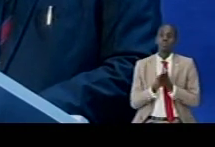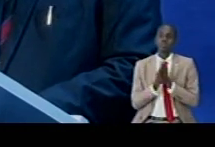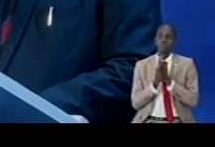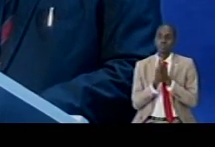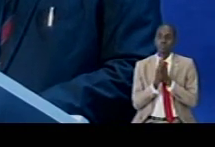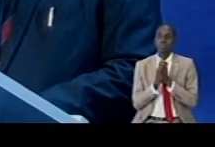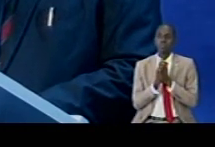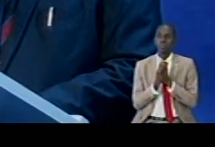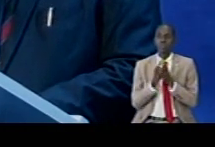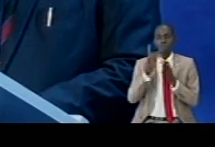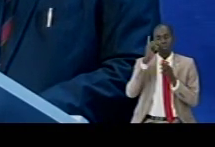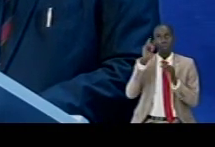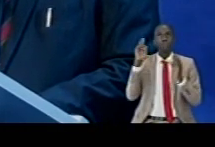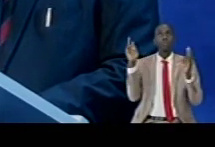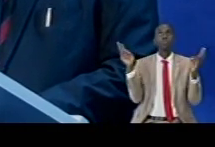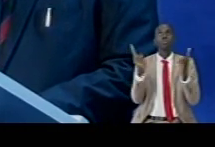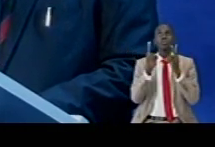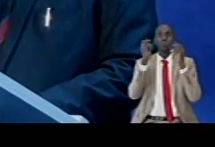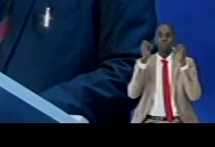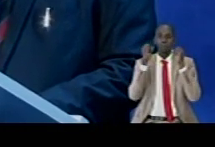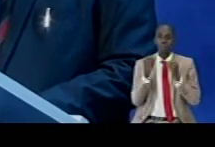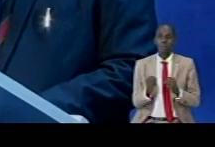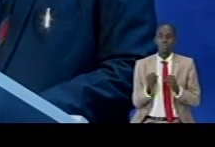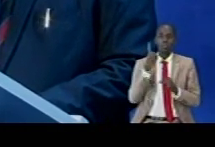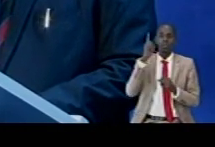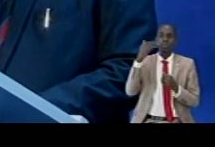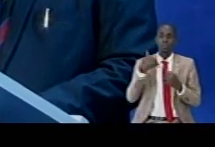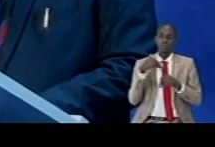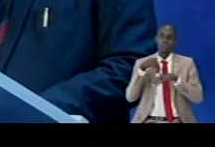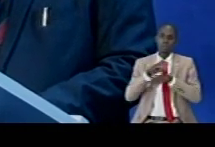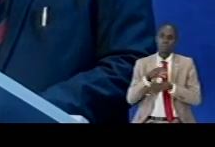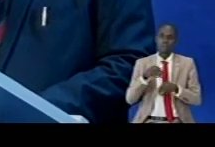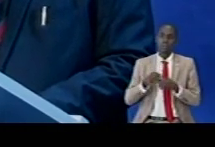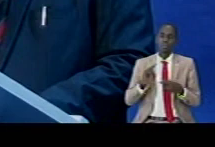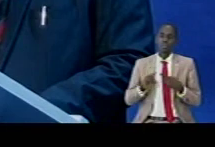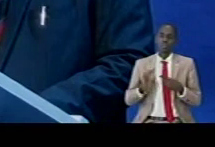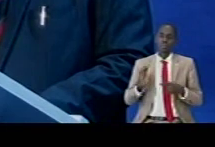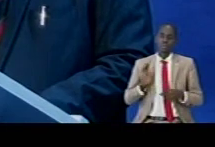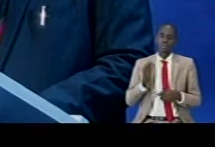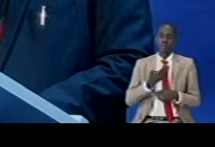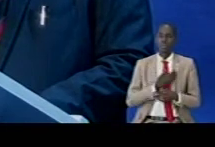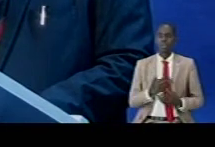for the triumphing power he has sent into our lives.